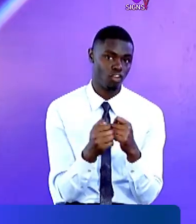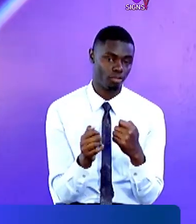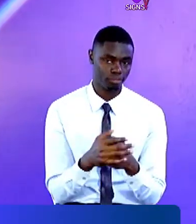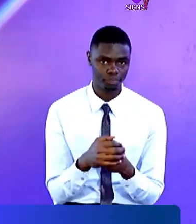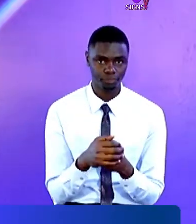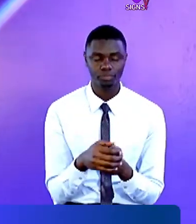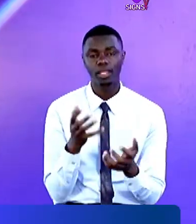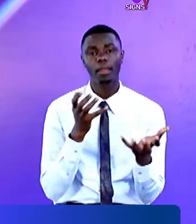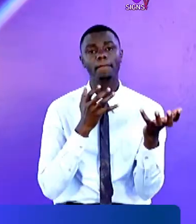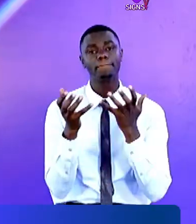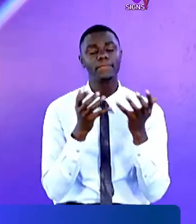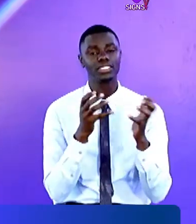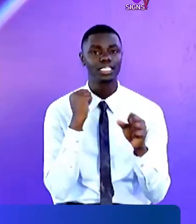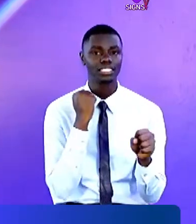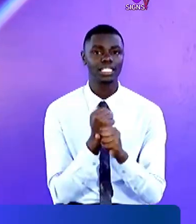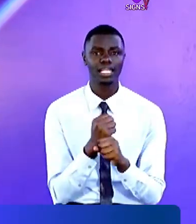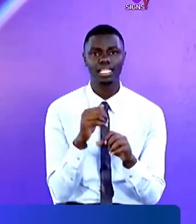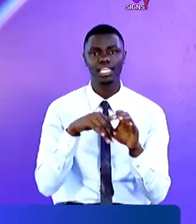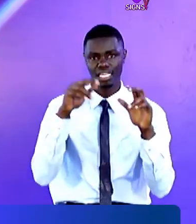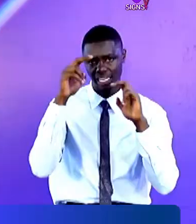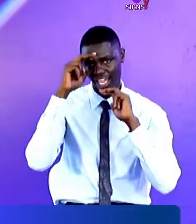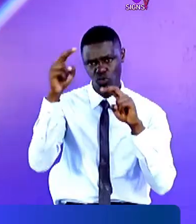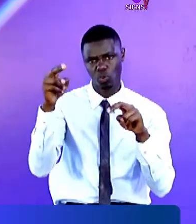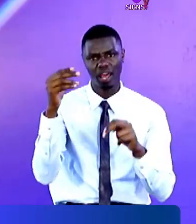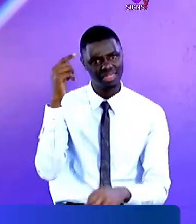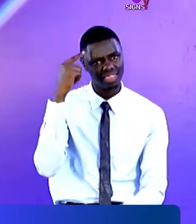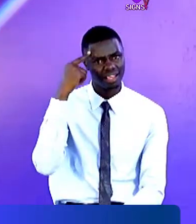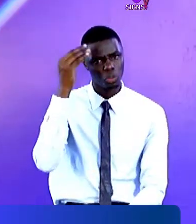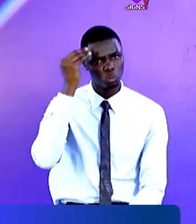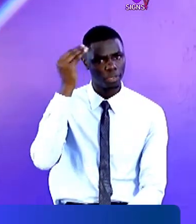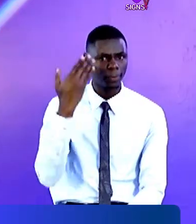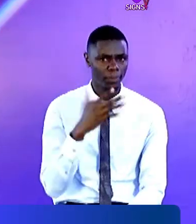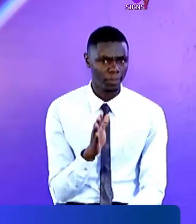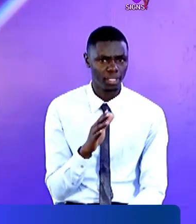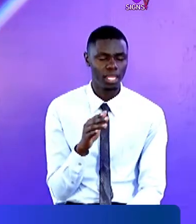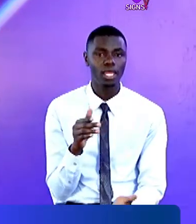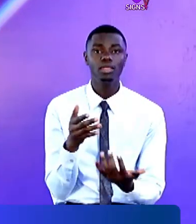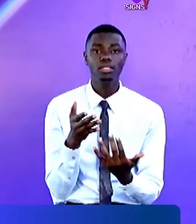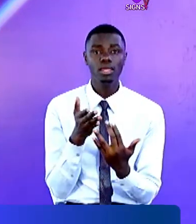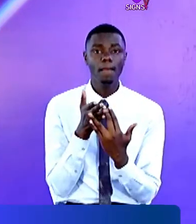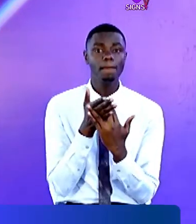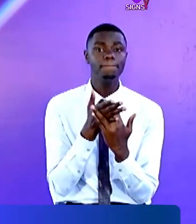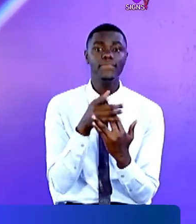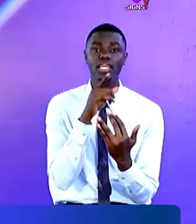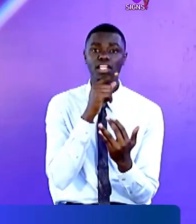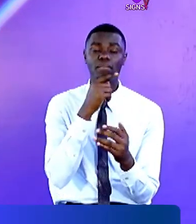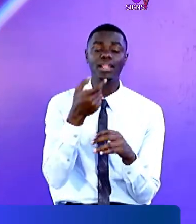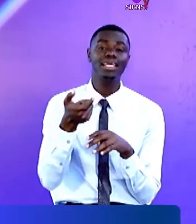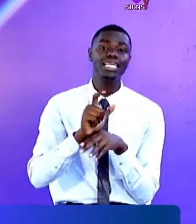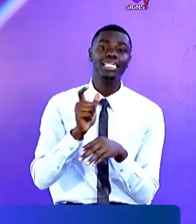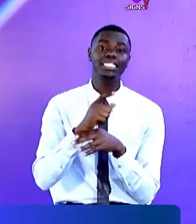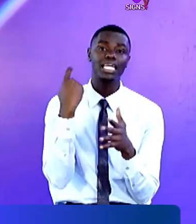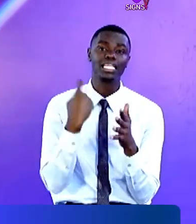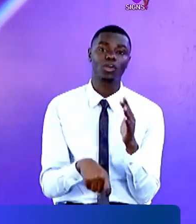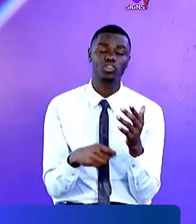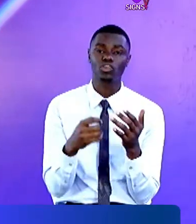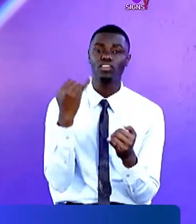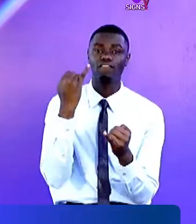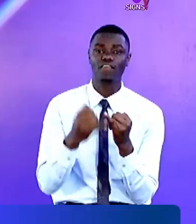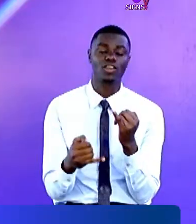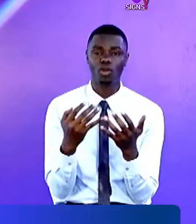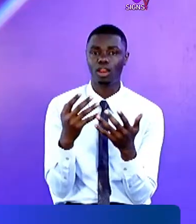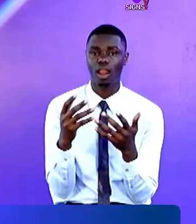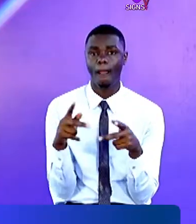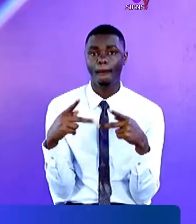done in business, I think in high school, that more middlemen increases the cost of the final product, isn't